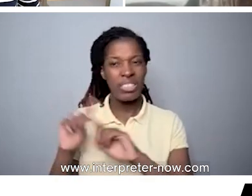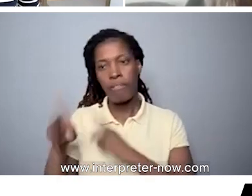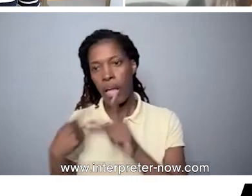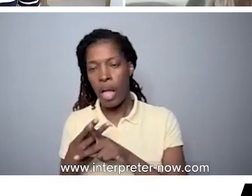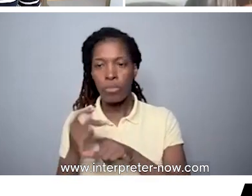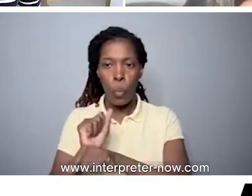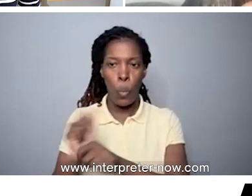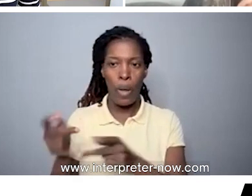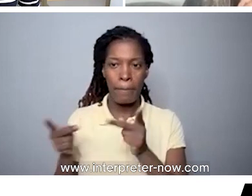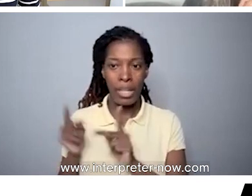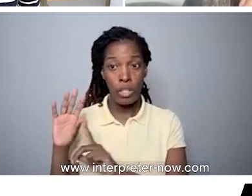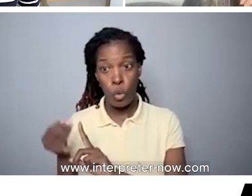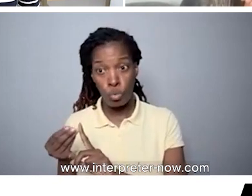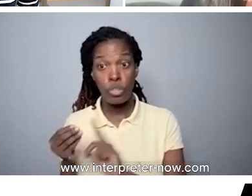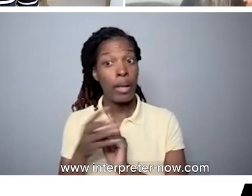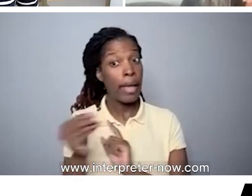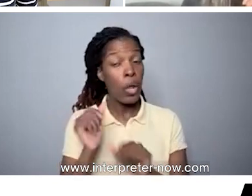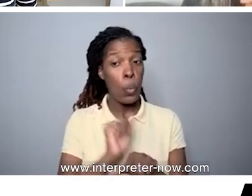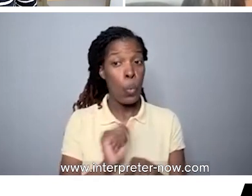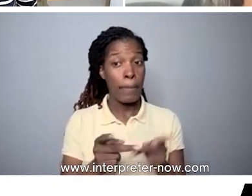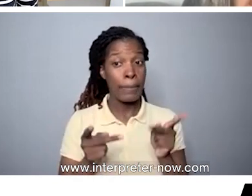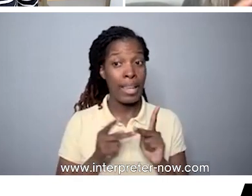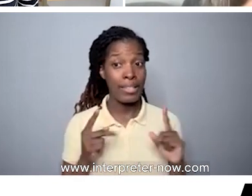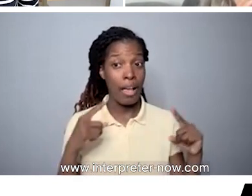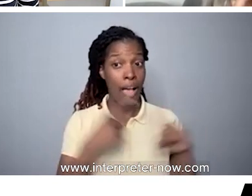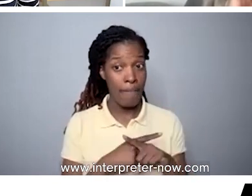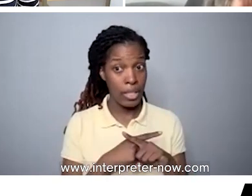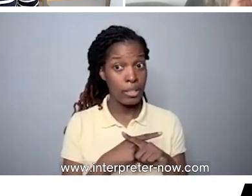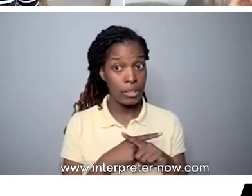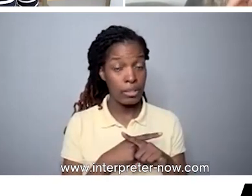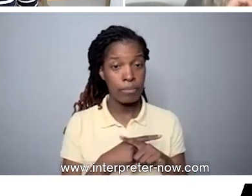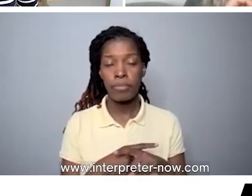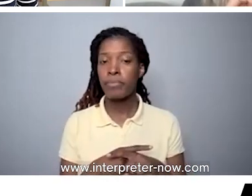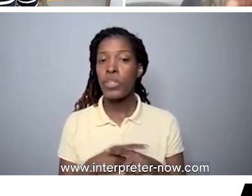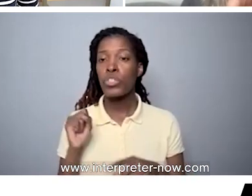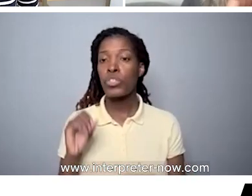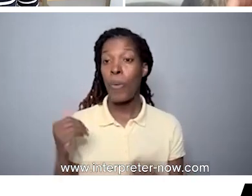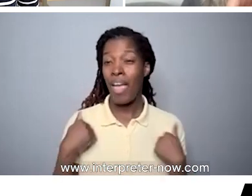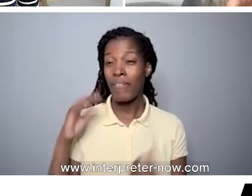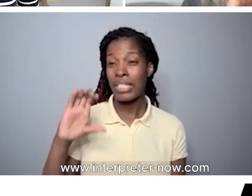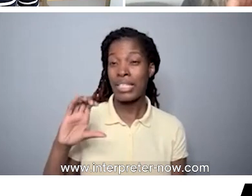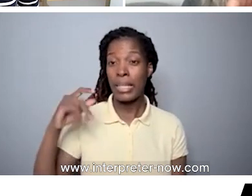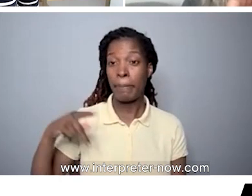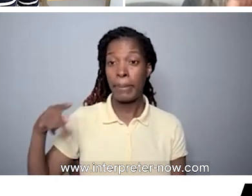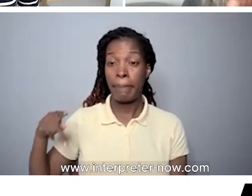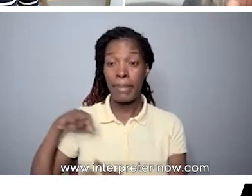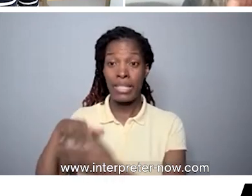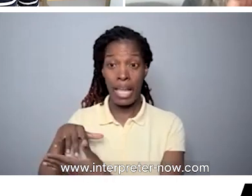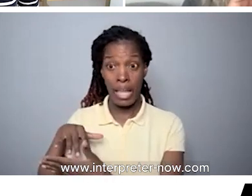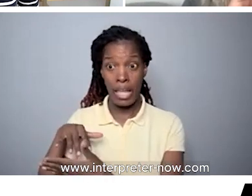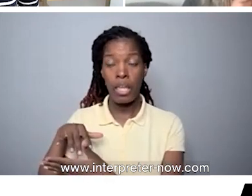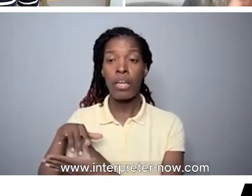and especially on workplace conflict. So what's interesting, so there's a CPP study that talks about how